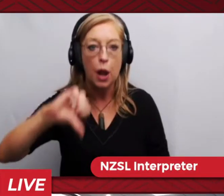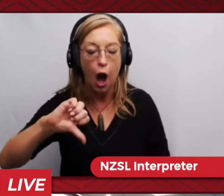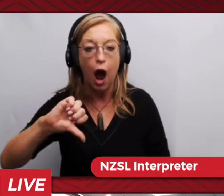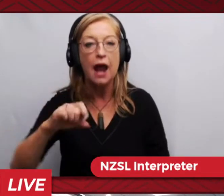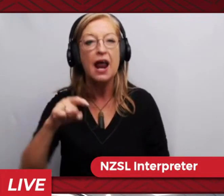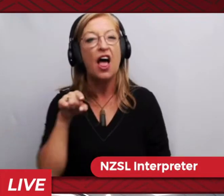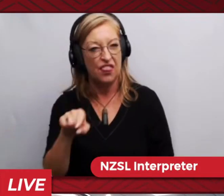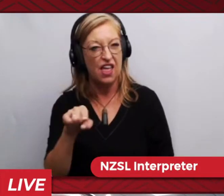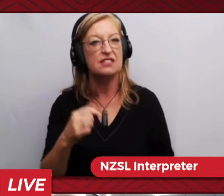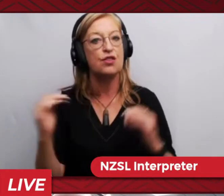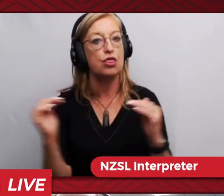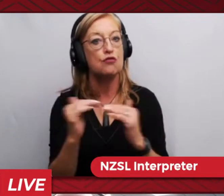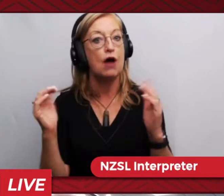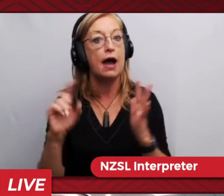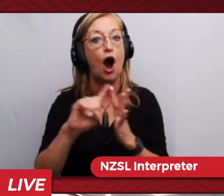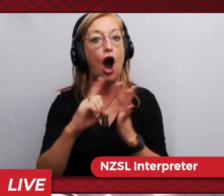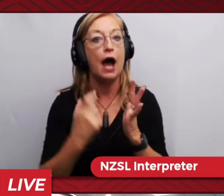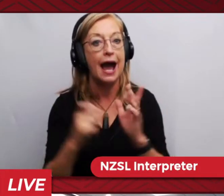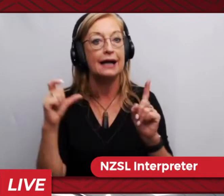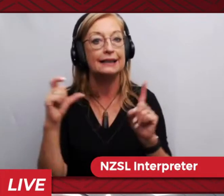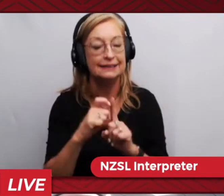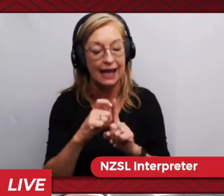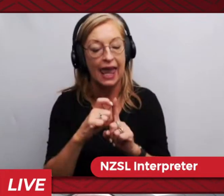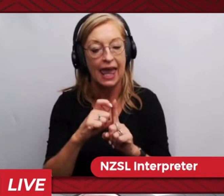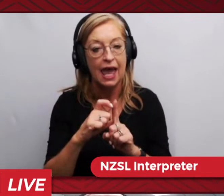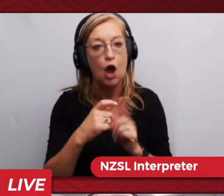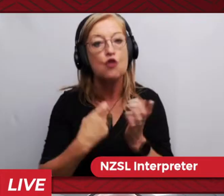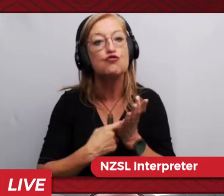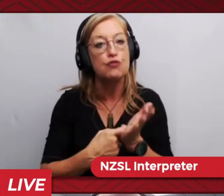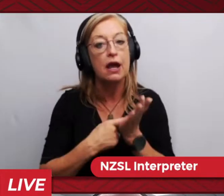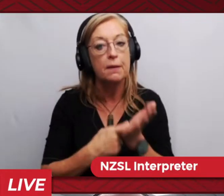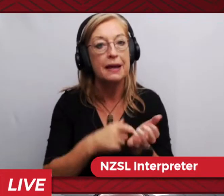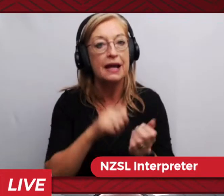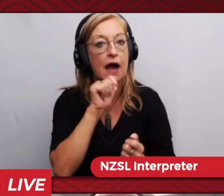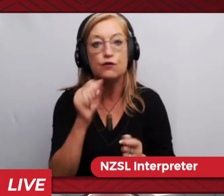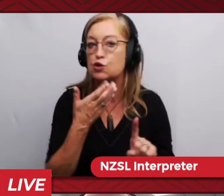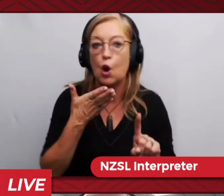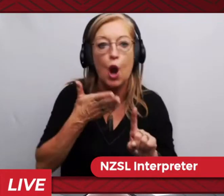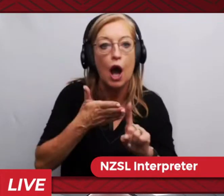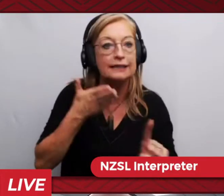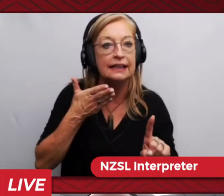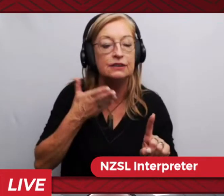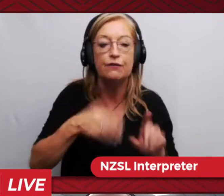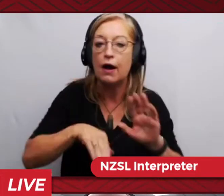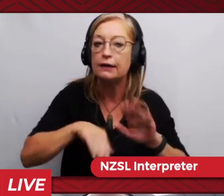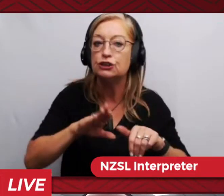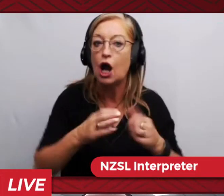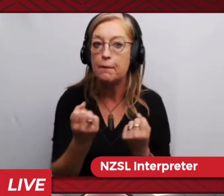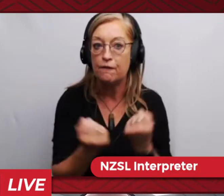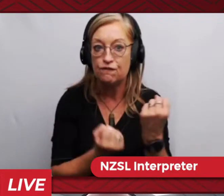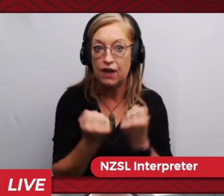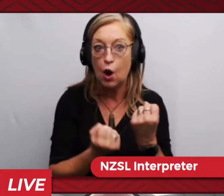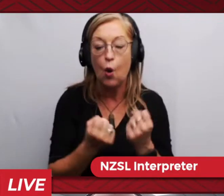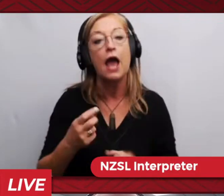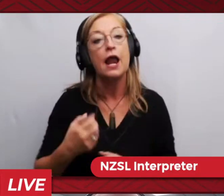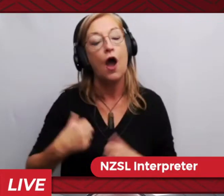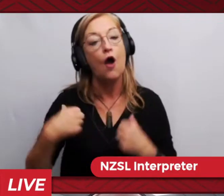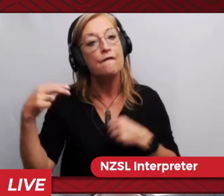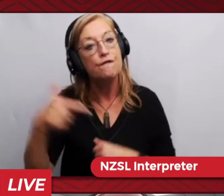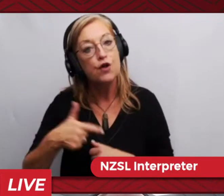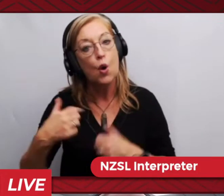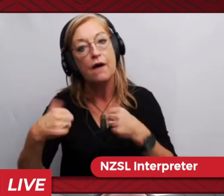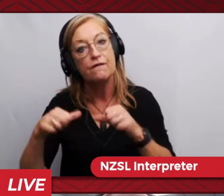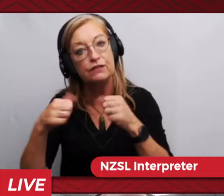to identify what type of vehicle someone's using and what the fuel efficiency of that vehicle is, and if you're not going to have